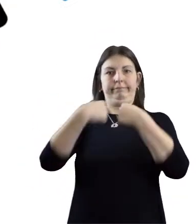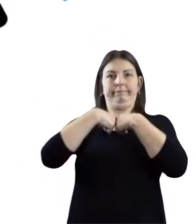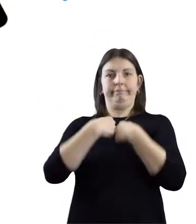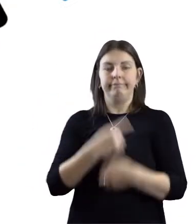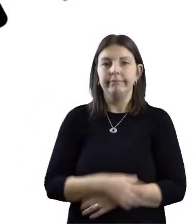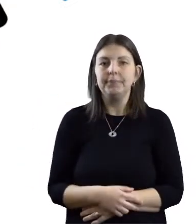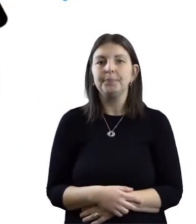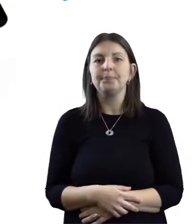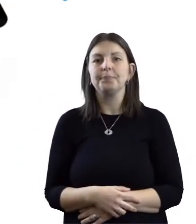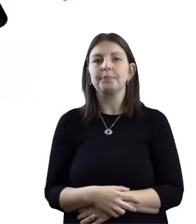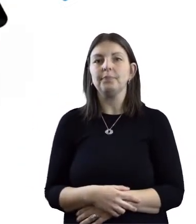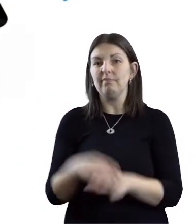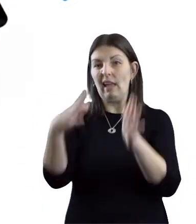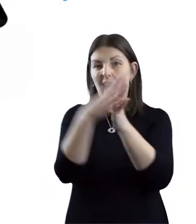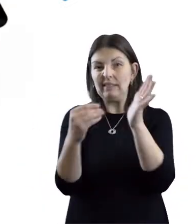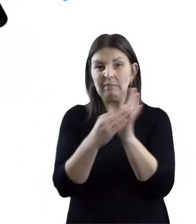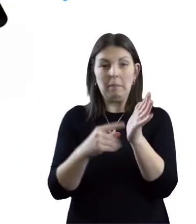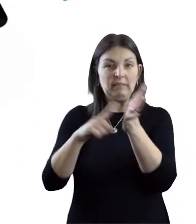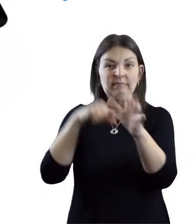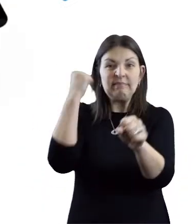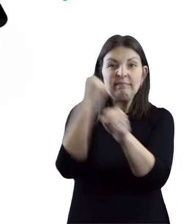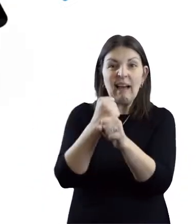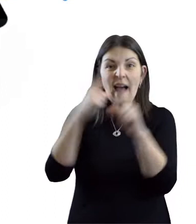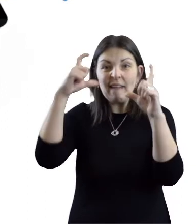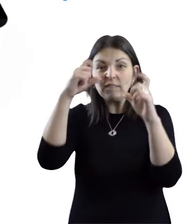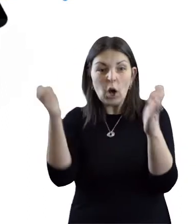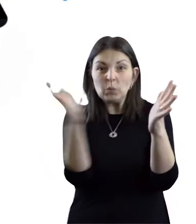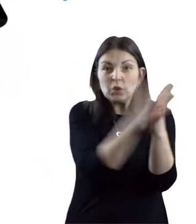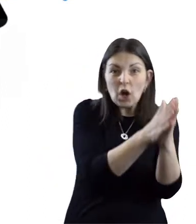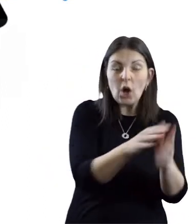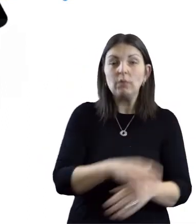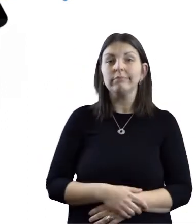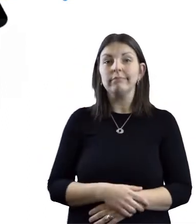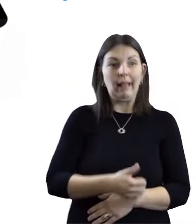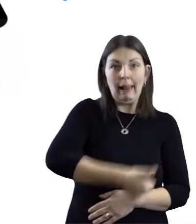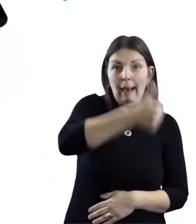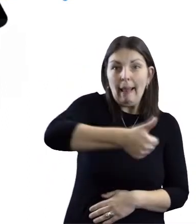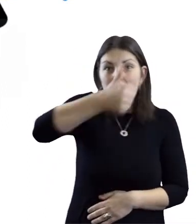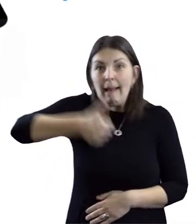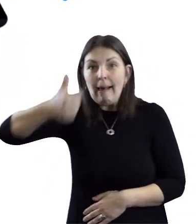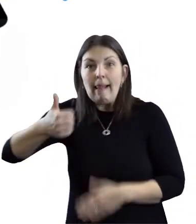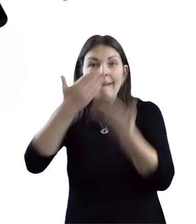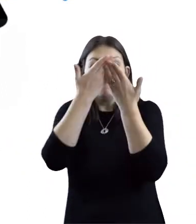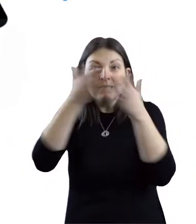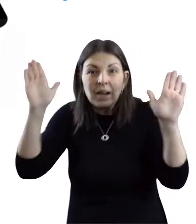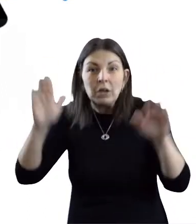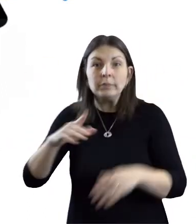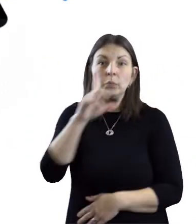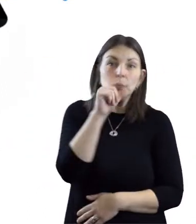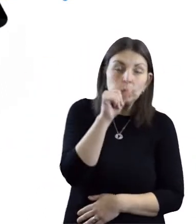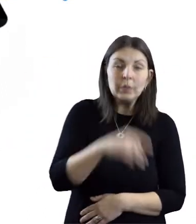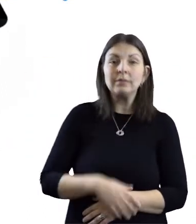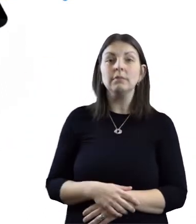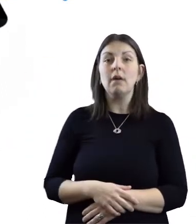online can be traceable to you. An example for this could be tagged photos, likes on Facebook and Twitter, browsing history,